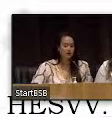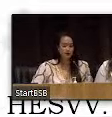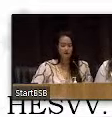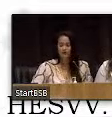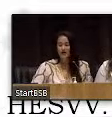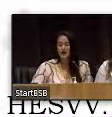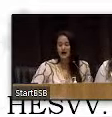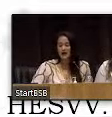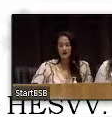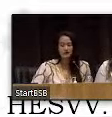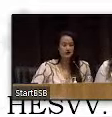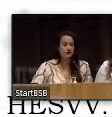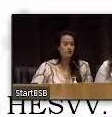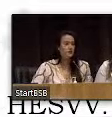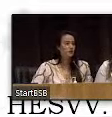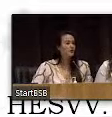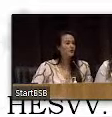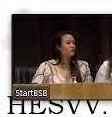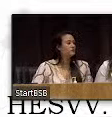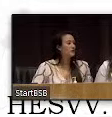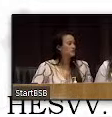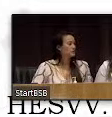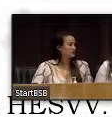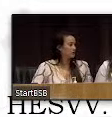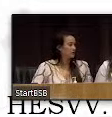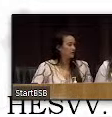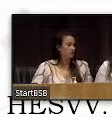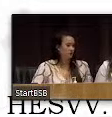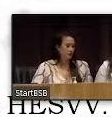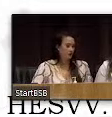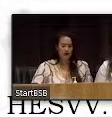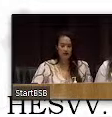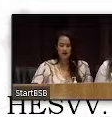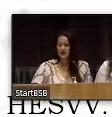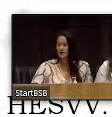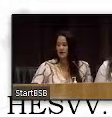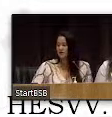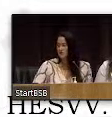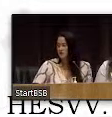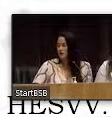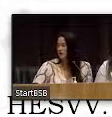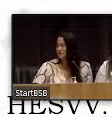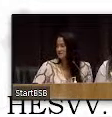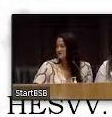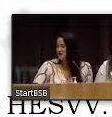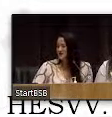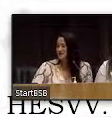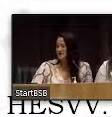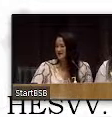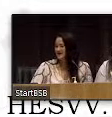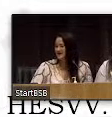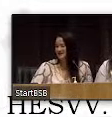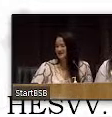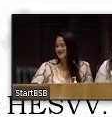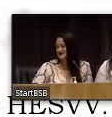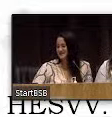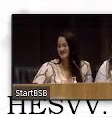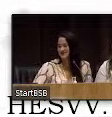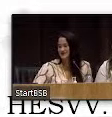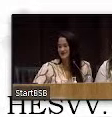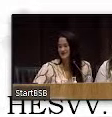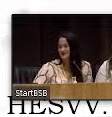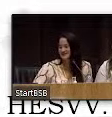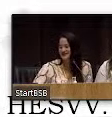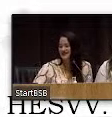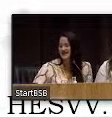predominance was between 46 and 65 years old, and male patients were predominant. I